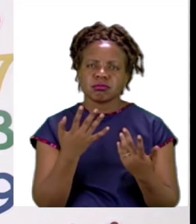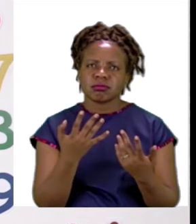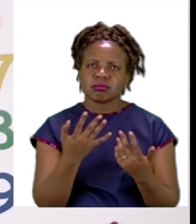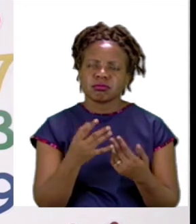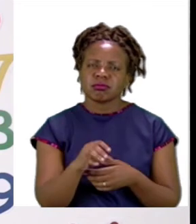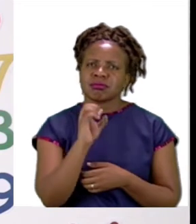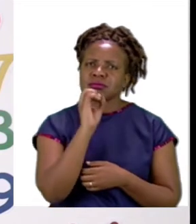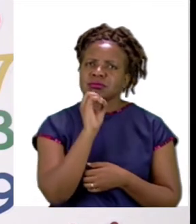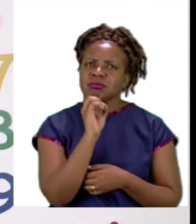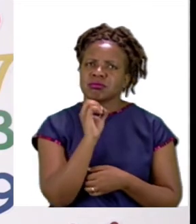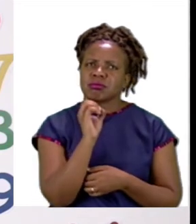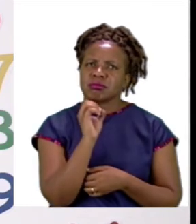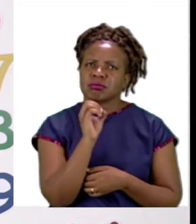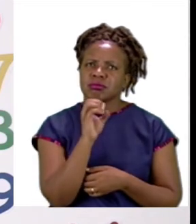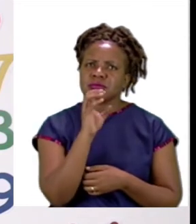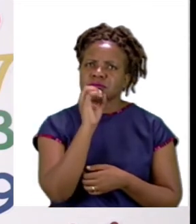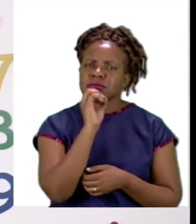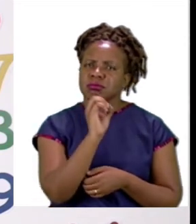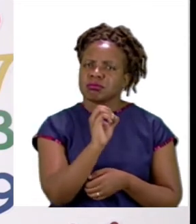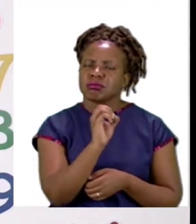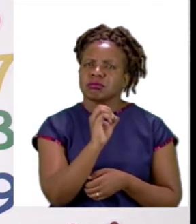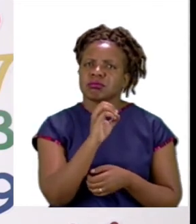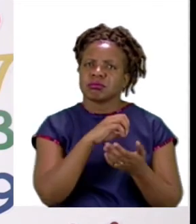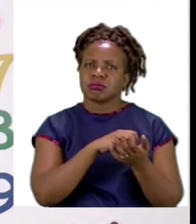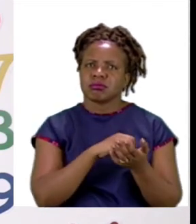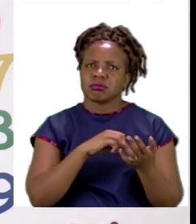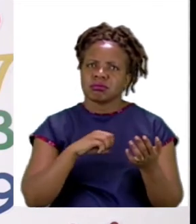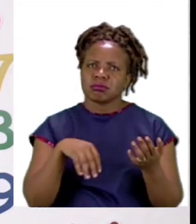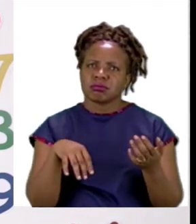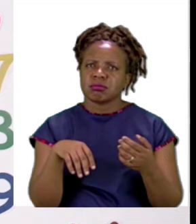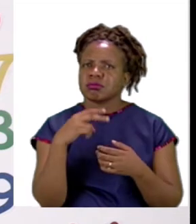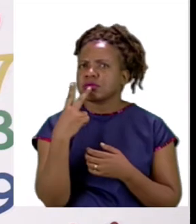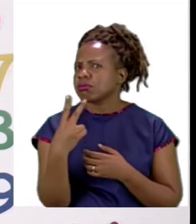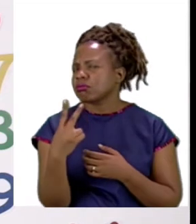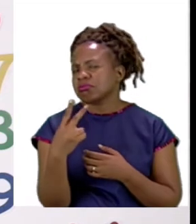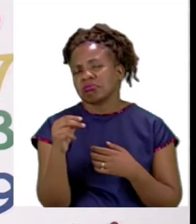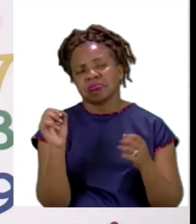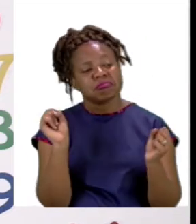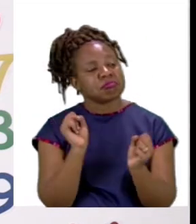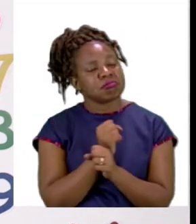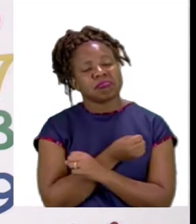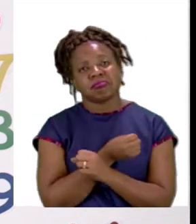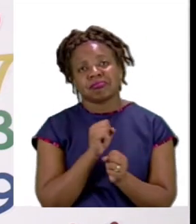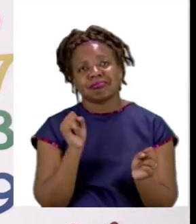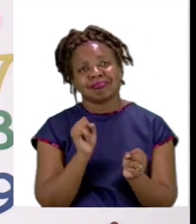So our number will now say 0 minus 2.